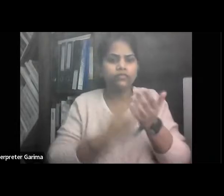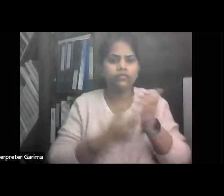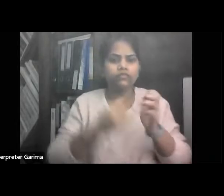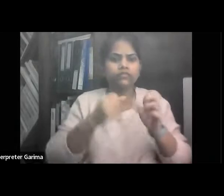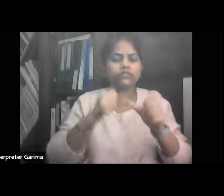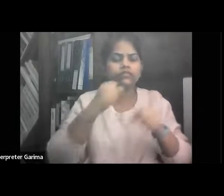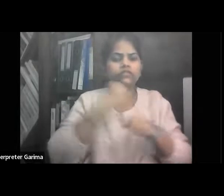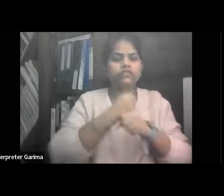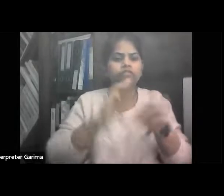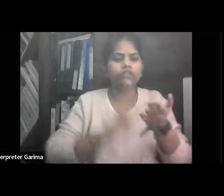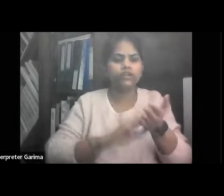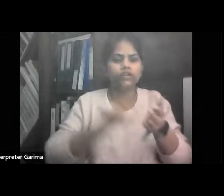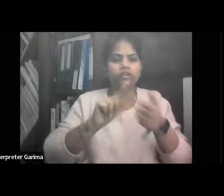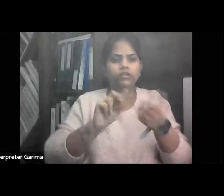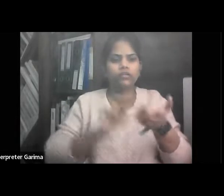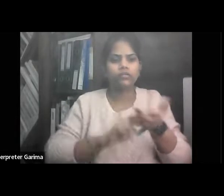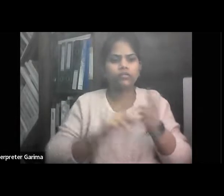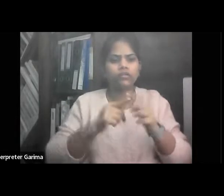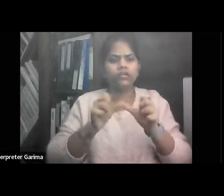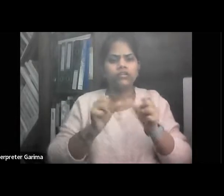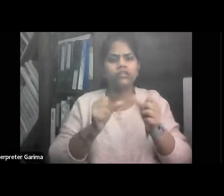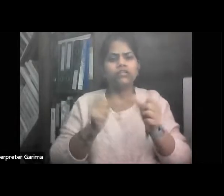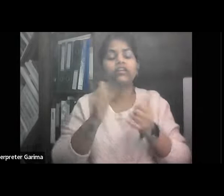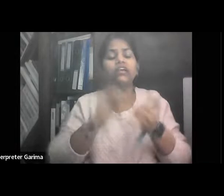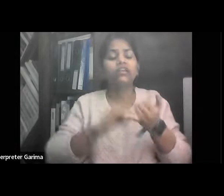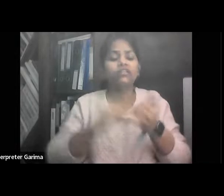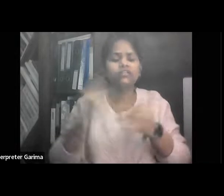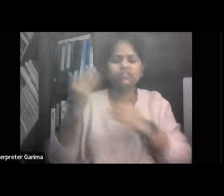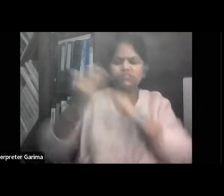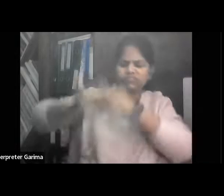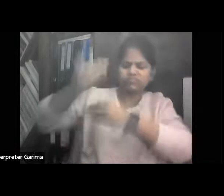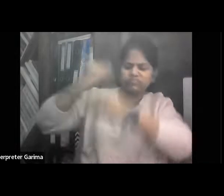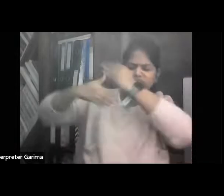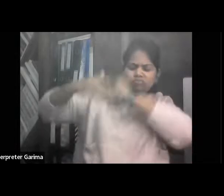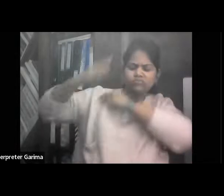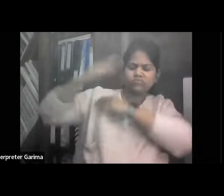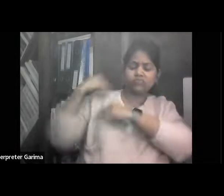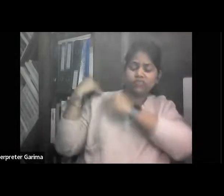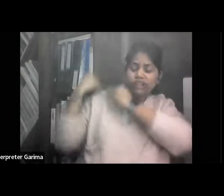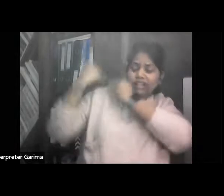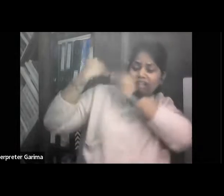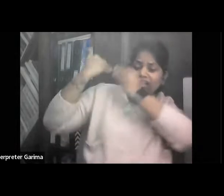by Dan all his life, even after the ritualistic sacrifice of the women,